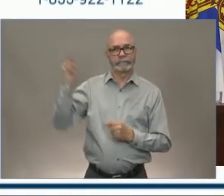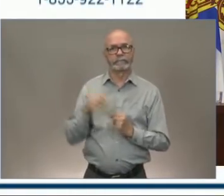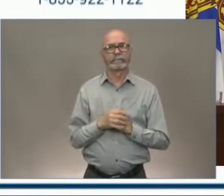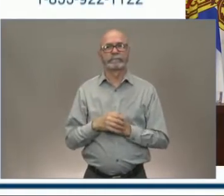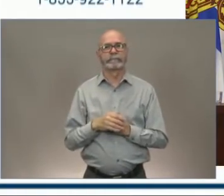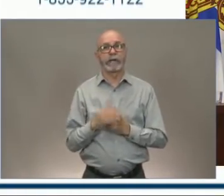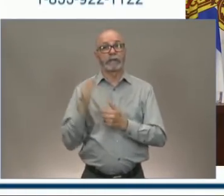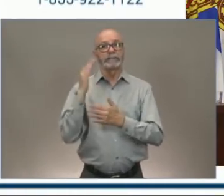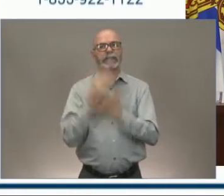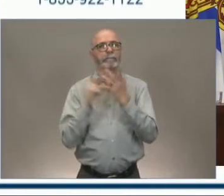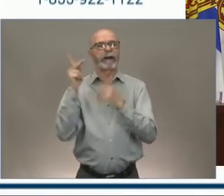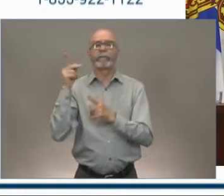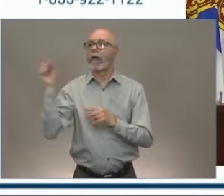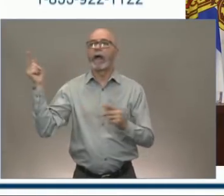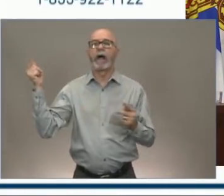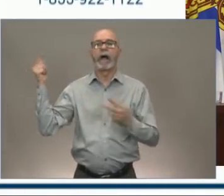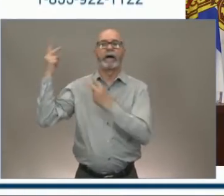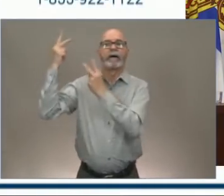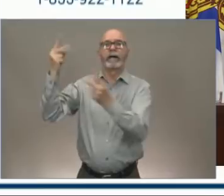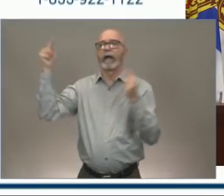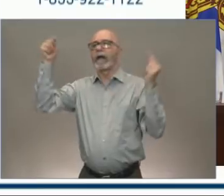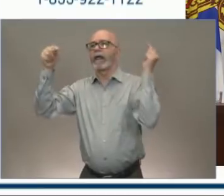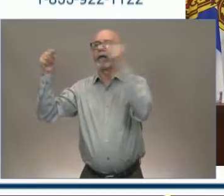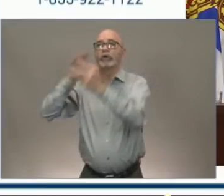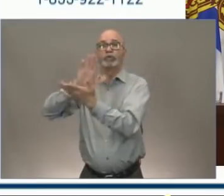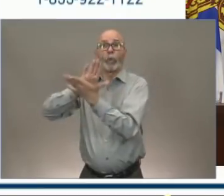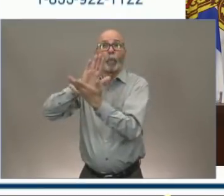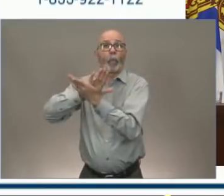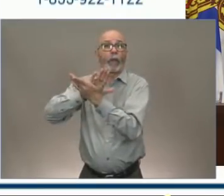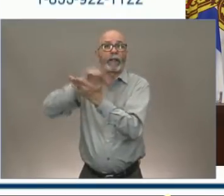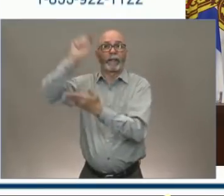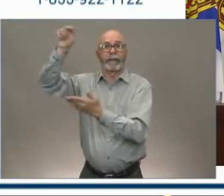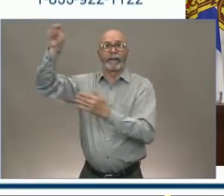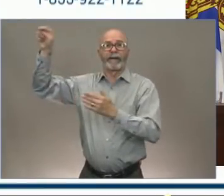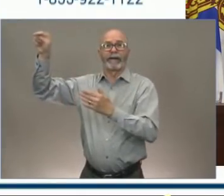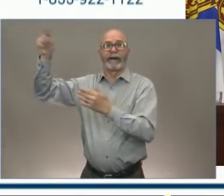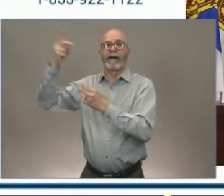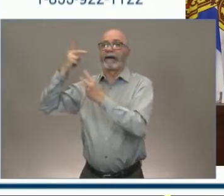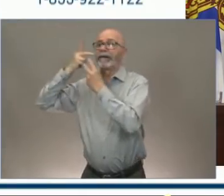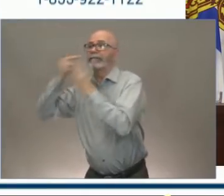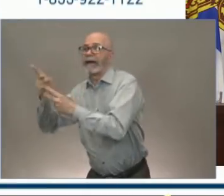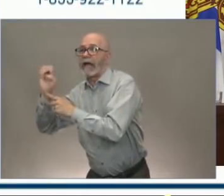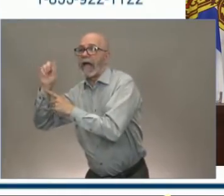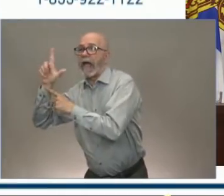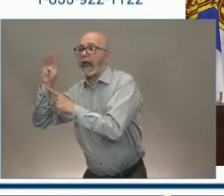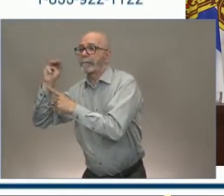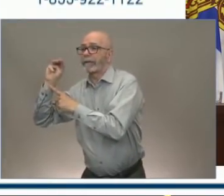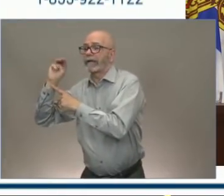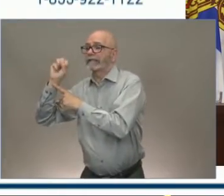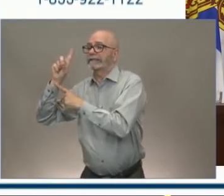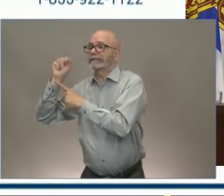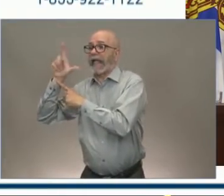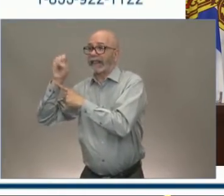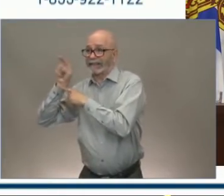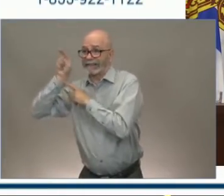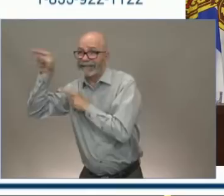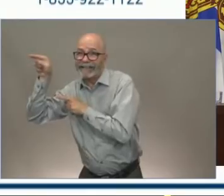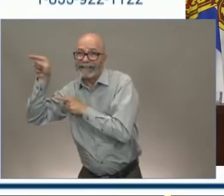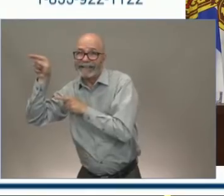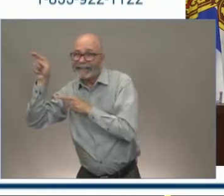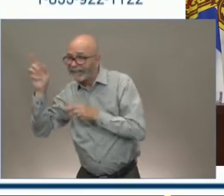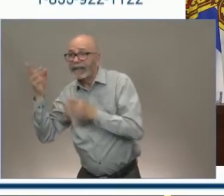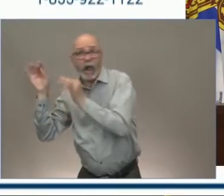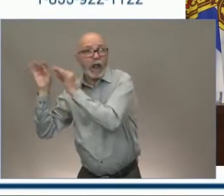school, like Bellman into Emsdale. Why are those same kids not able to attend practices with their